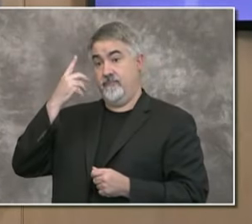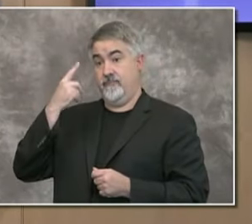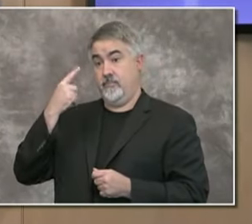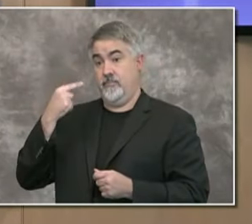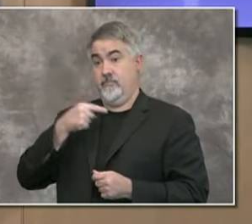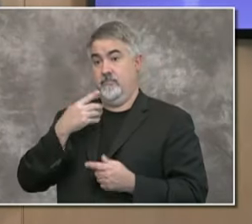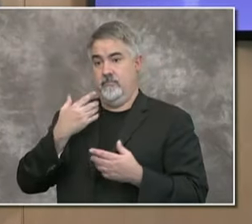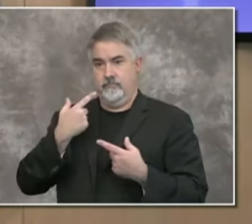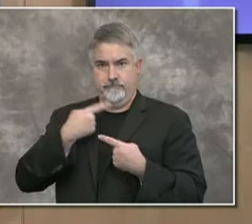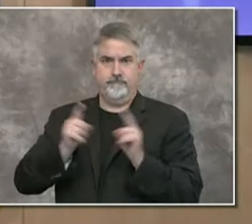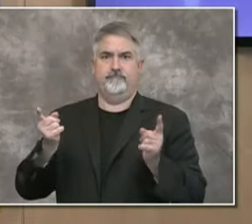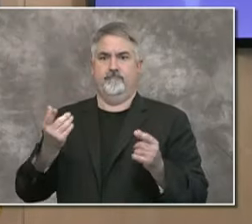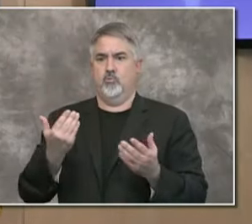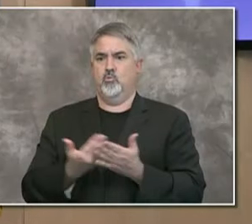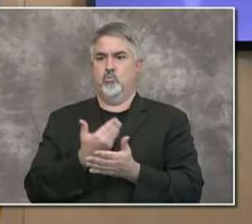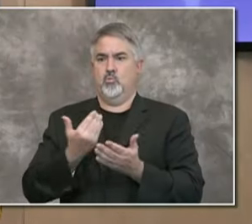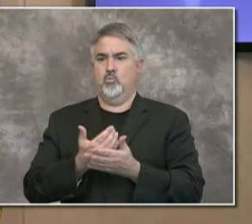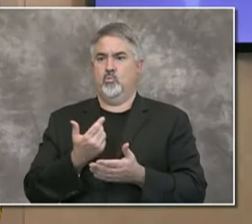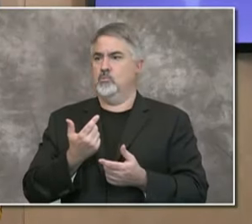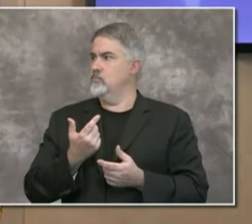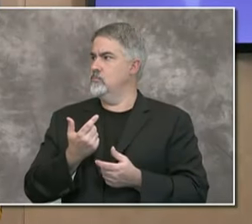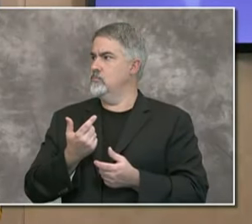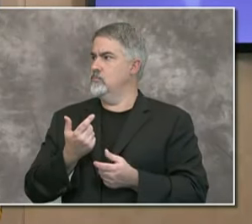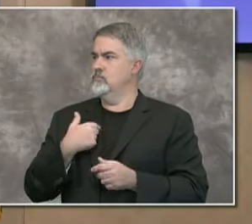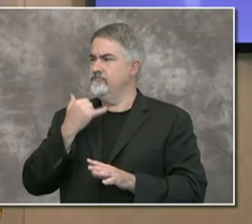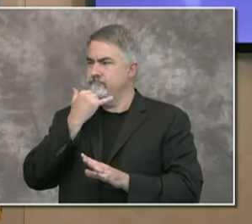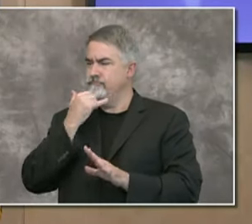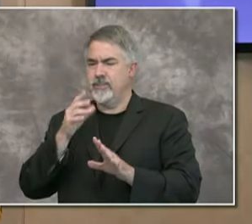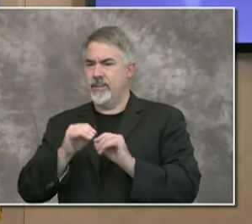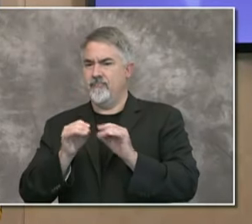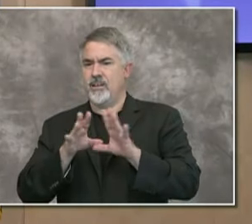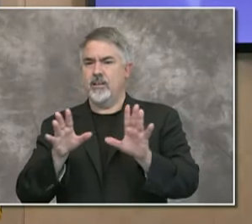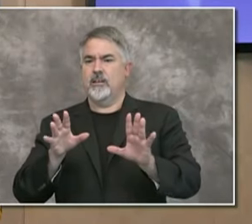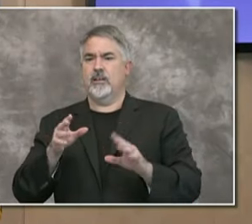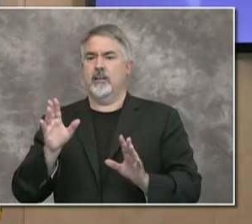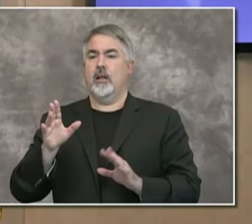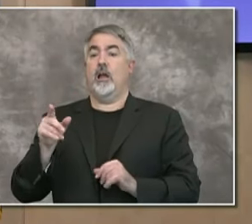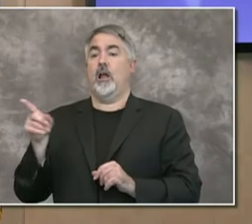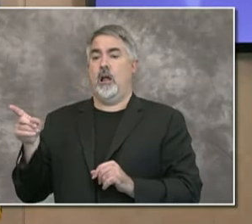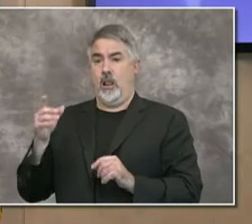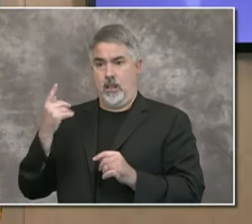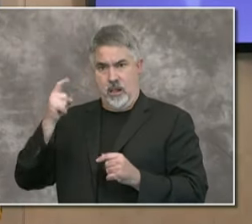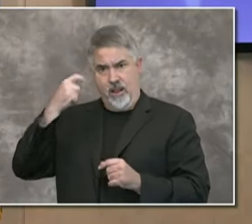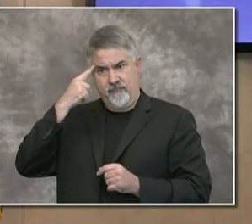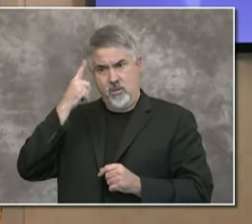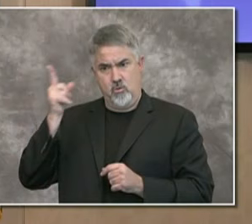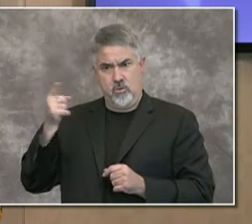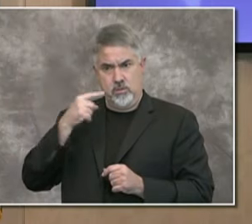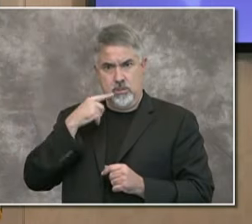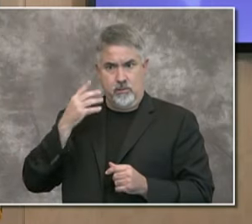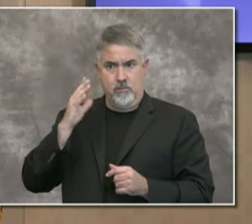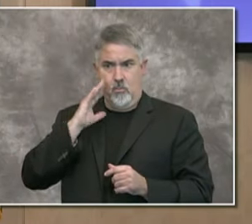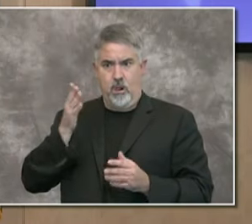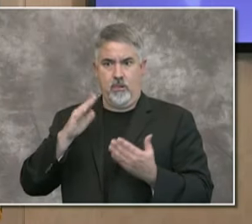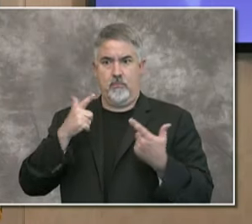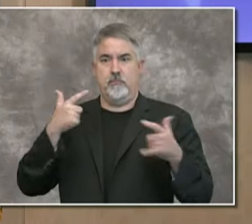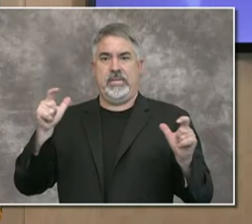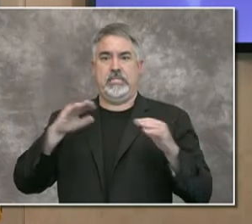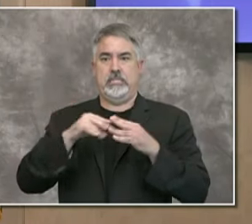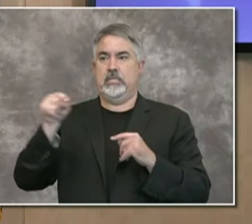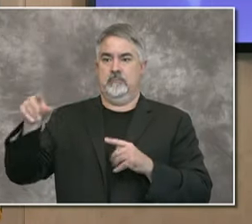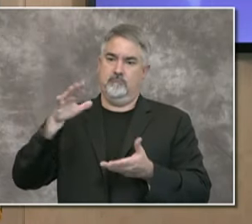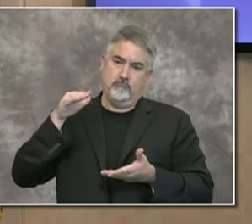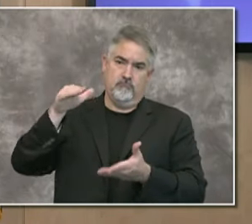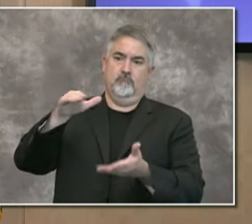biggest counties? Oh, actually, that's from Mark Sawyer from KPBS. Thank you. Yes, Mark, that was exciting news that we